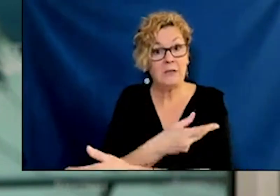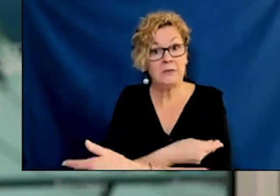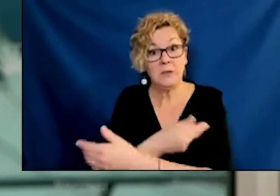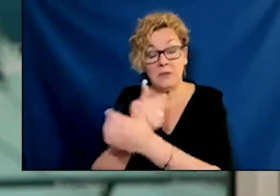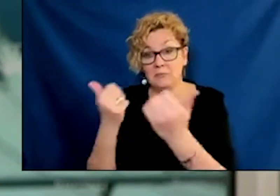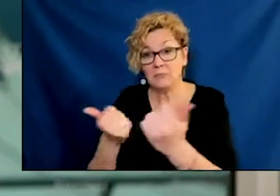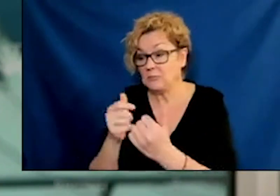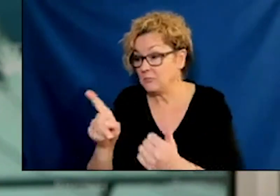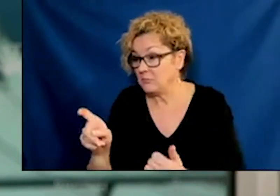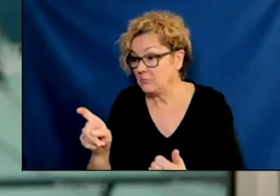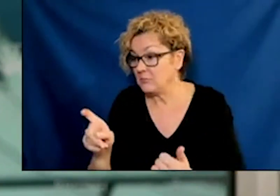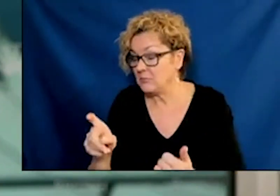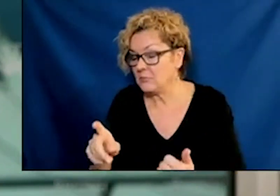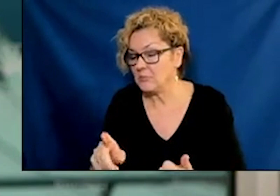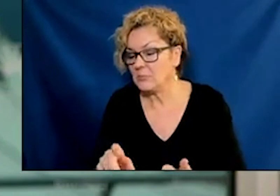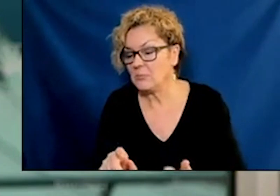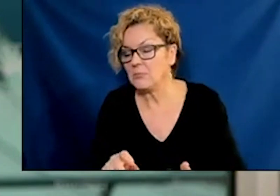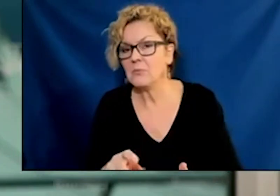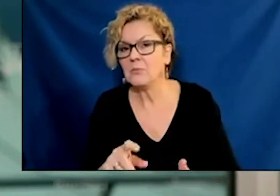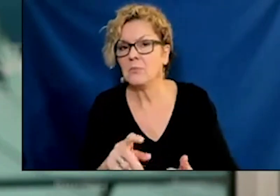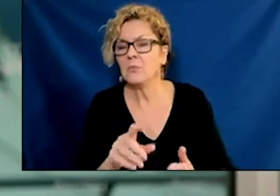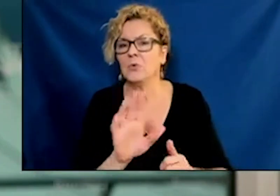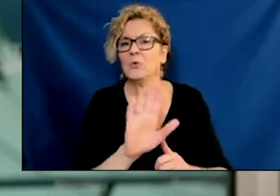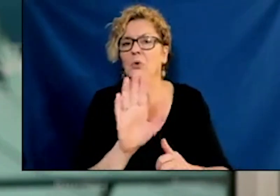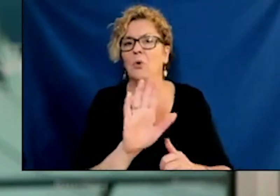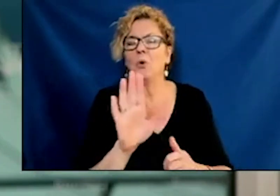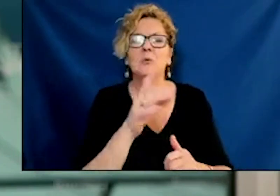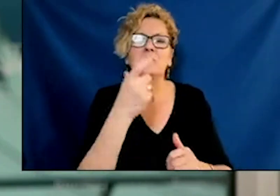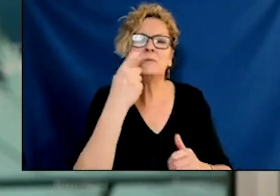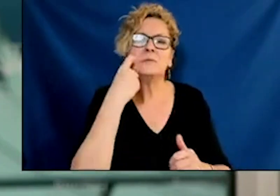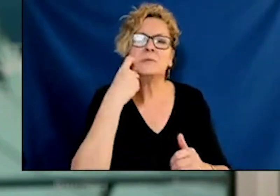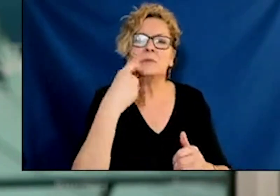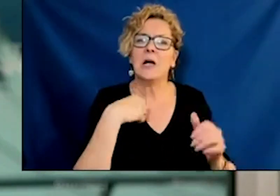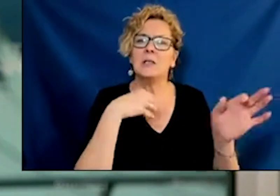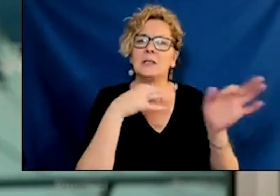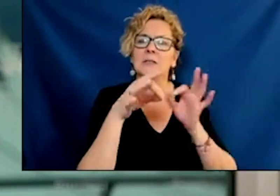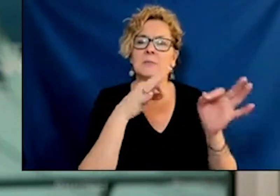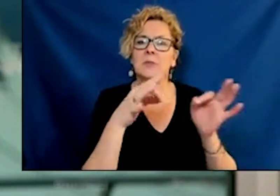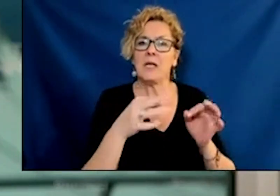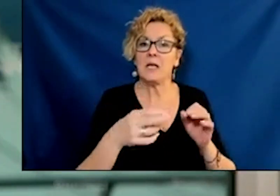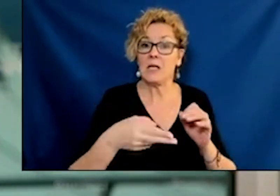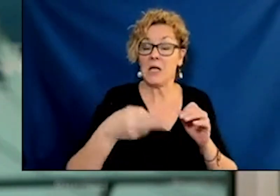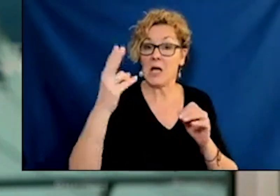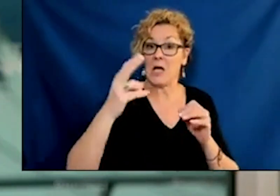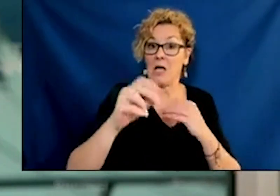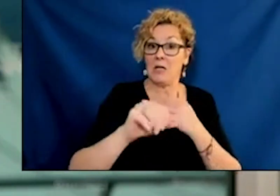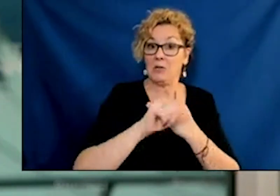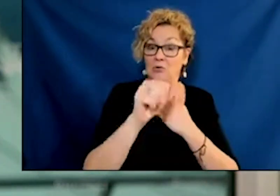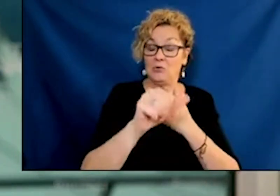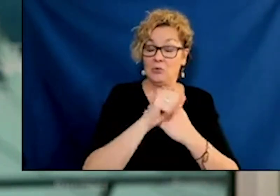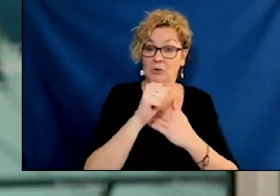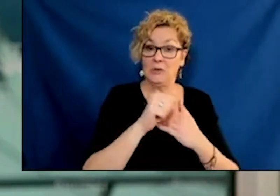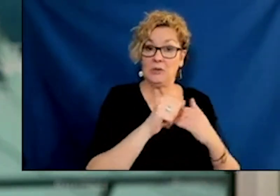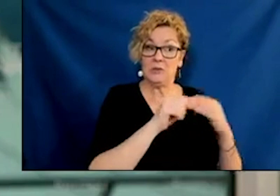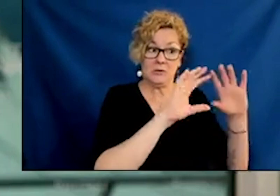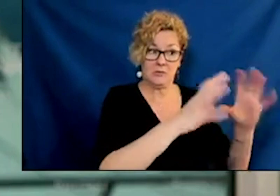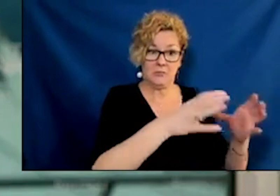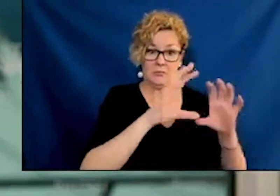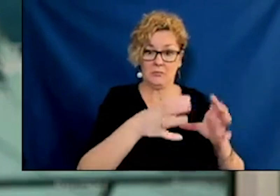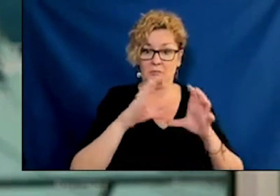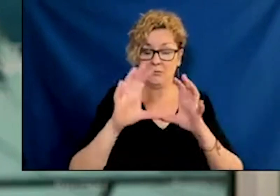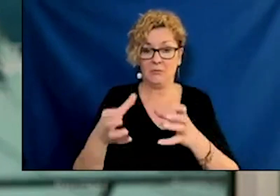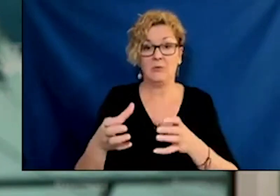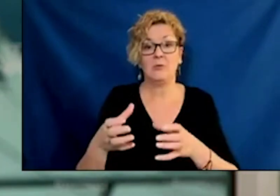in the downtown east side are related to what I just mentioned a few minutes ago about shelters. So we are seeing outbreaks in people who